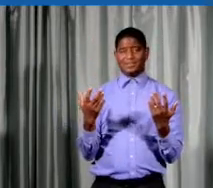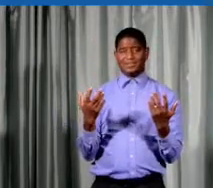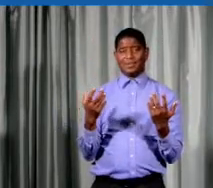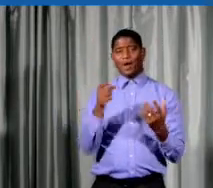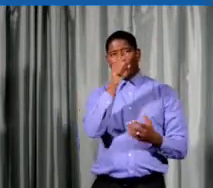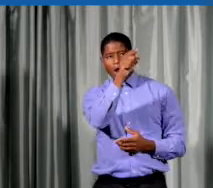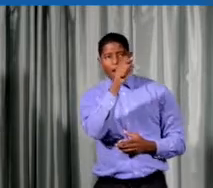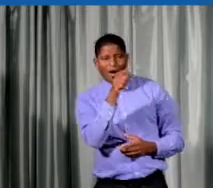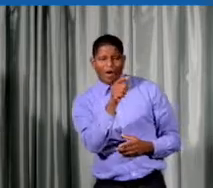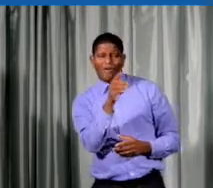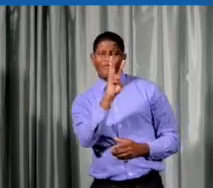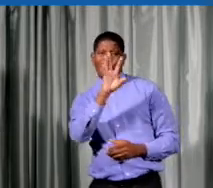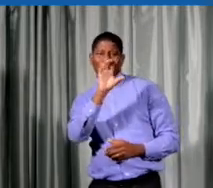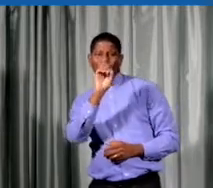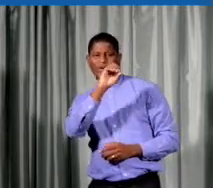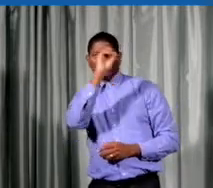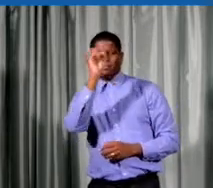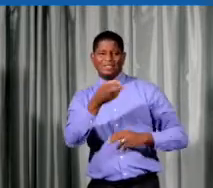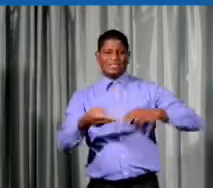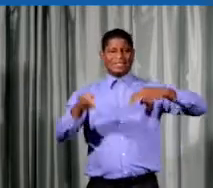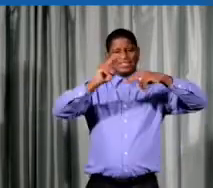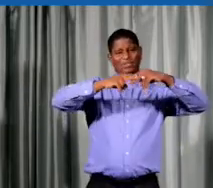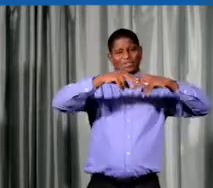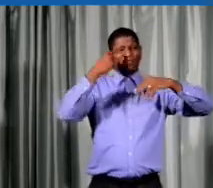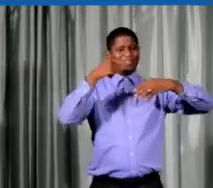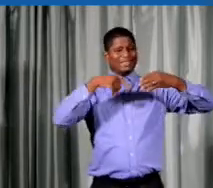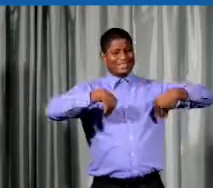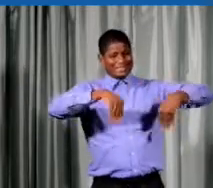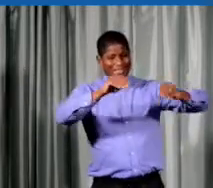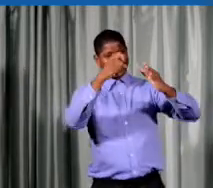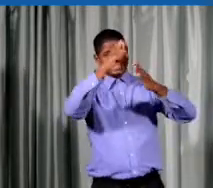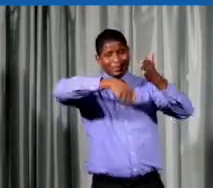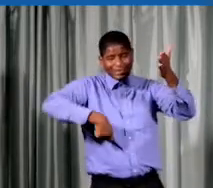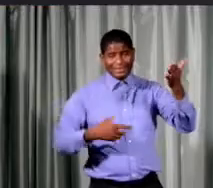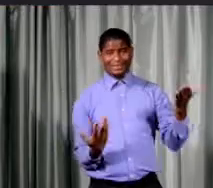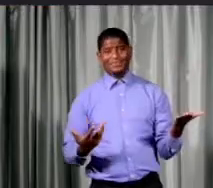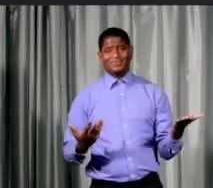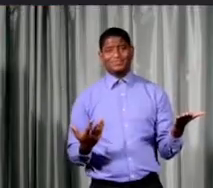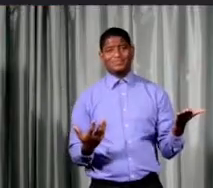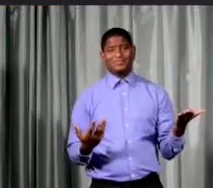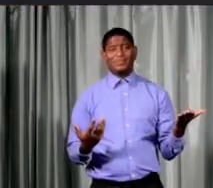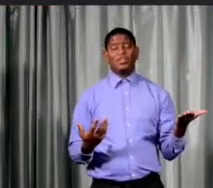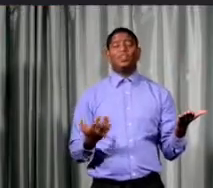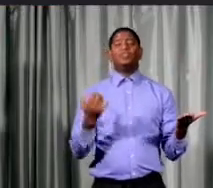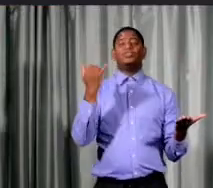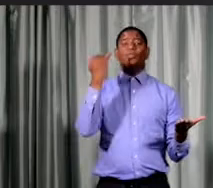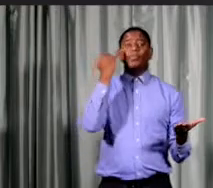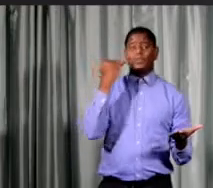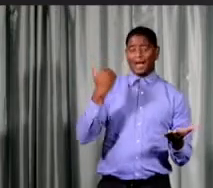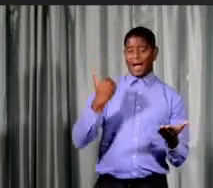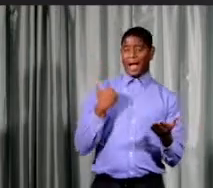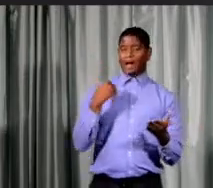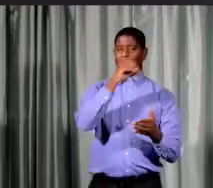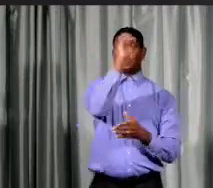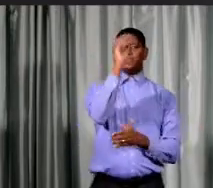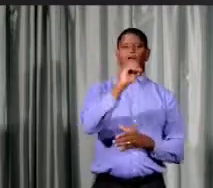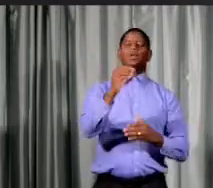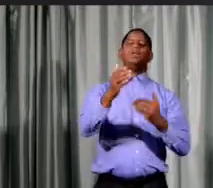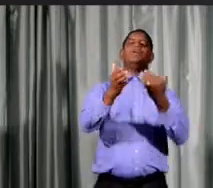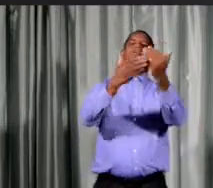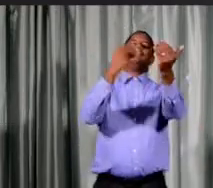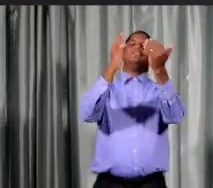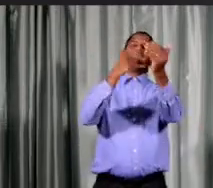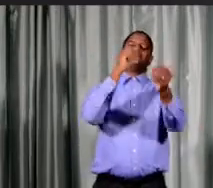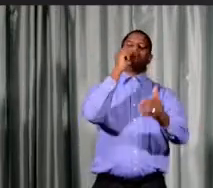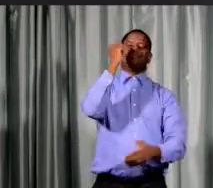selling expenses went up by. Once you have the percentages, the increases and decreases are much easier